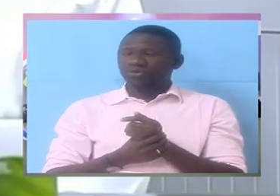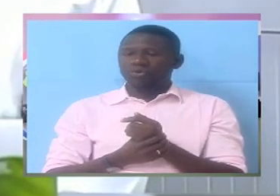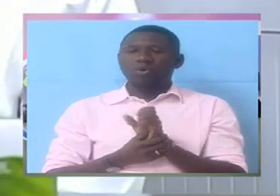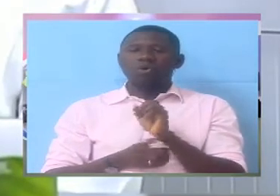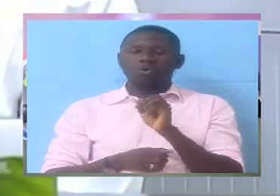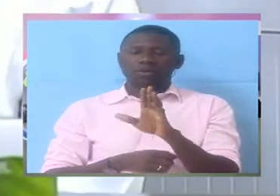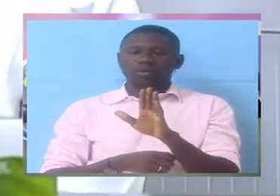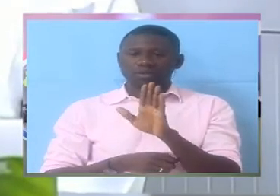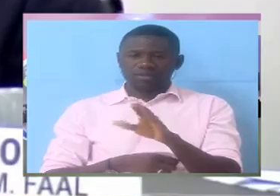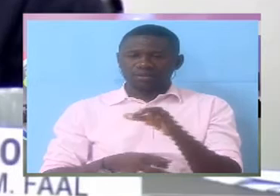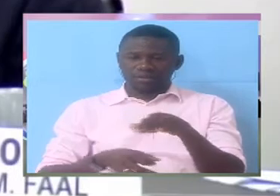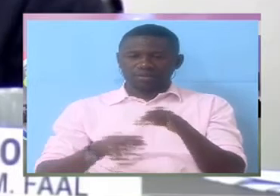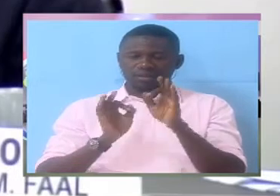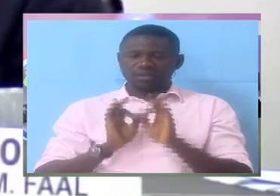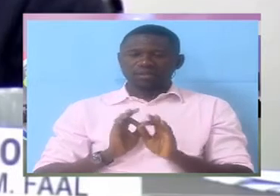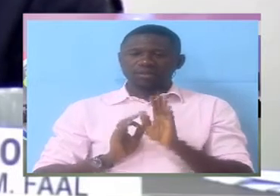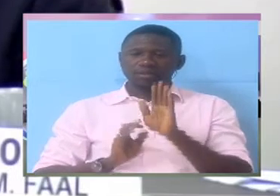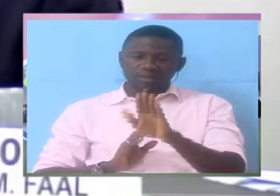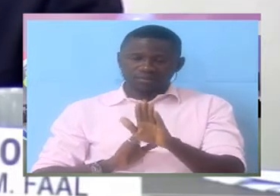step.